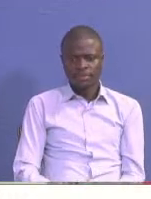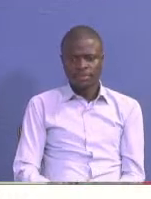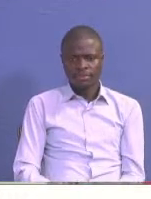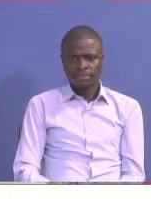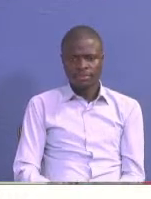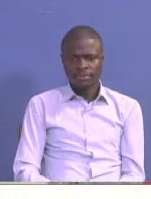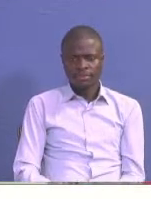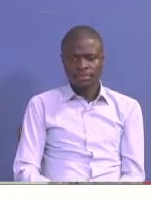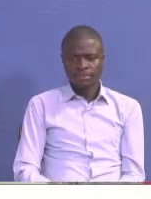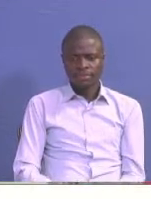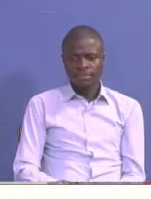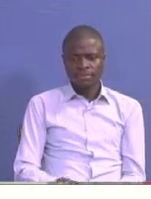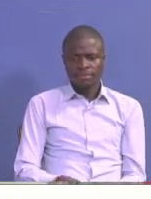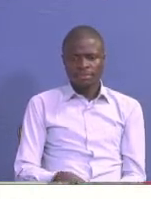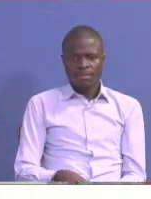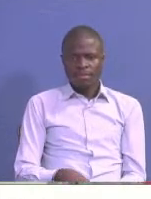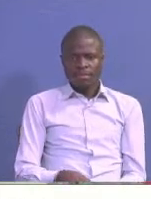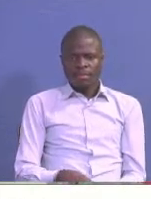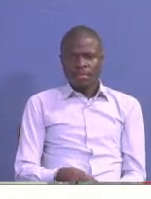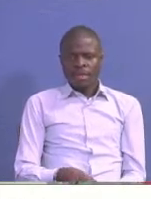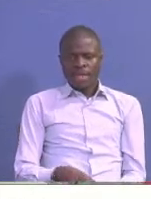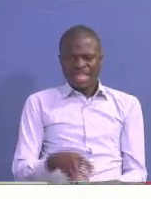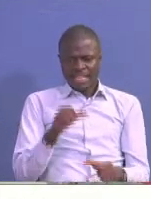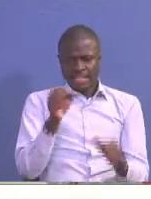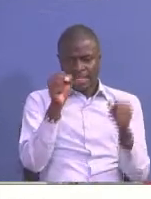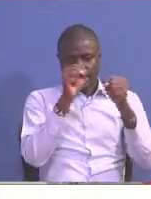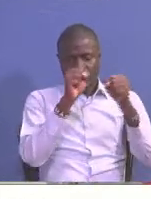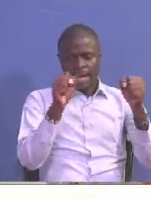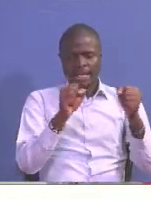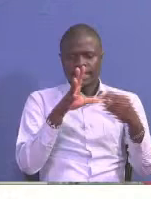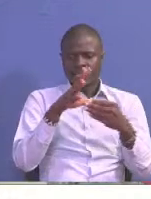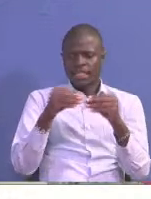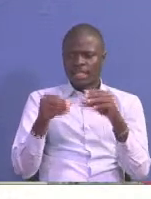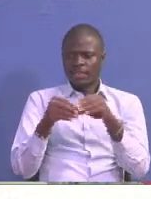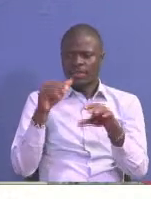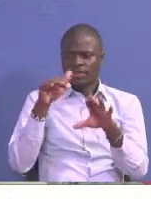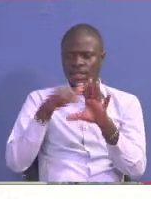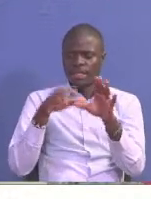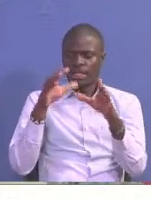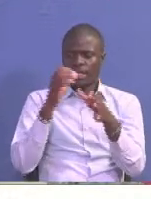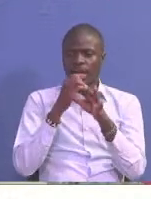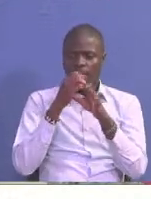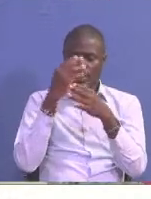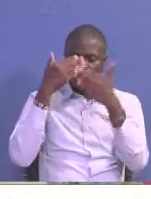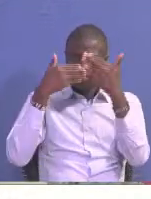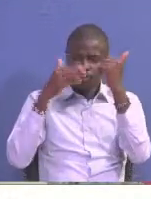Strategic deepening of research and innovations in our universities